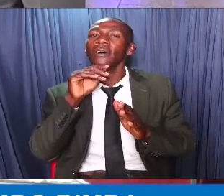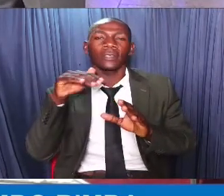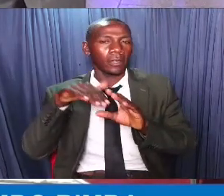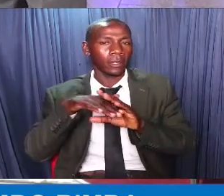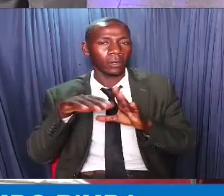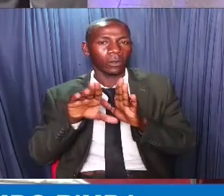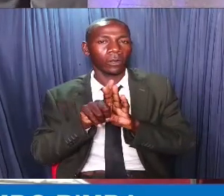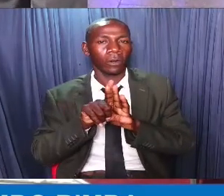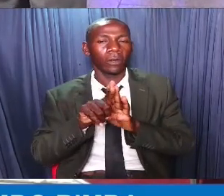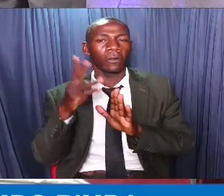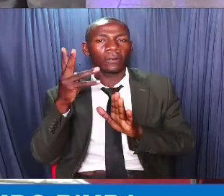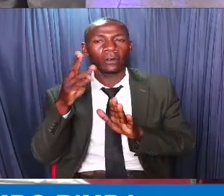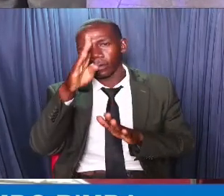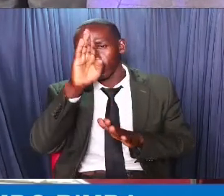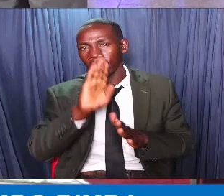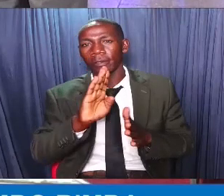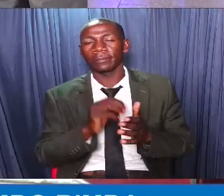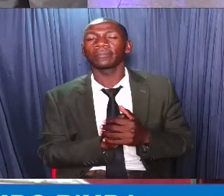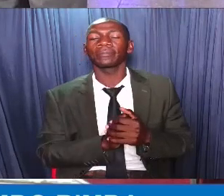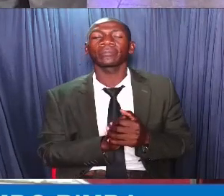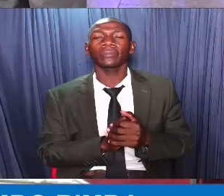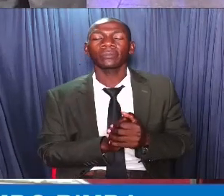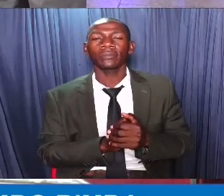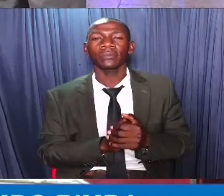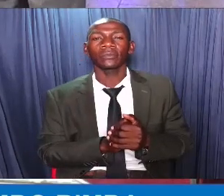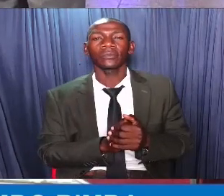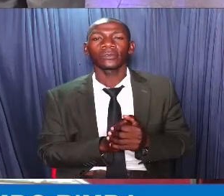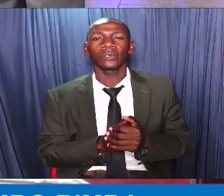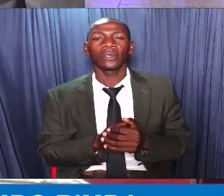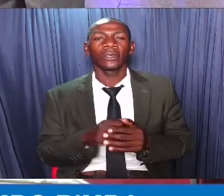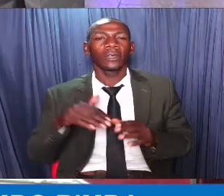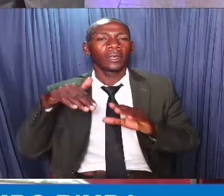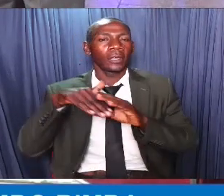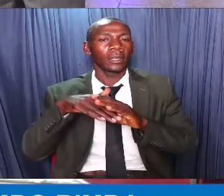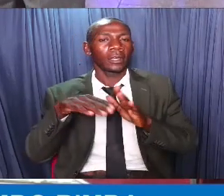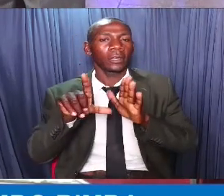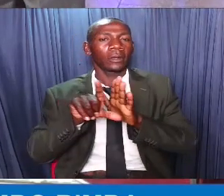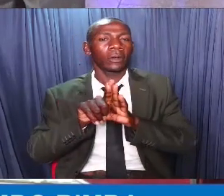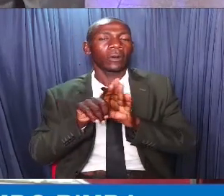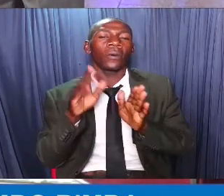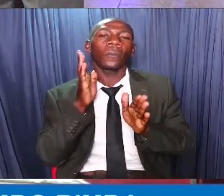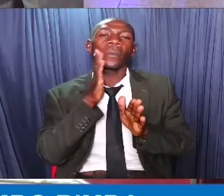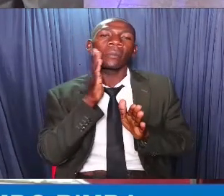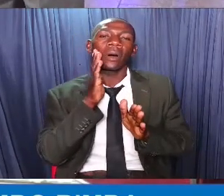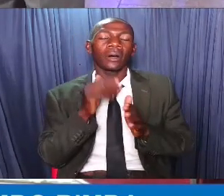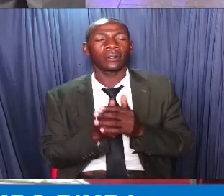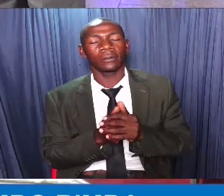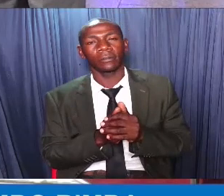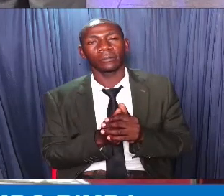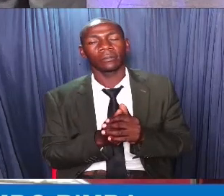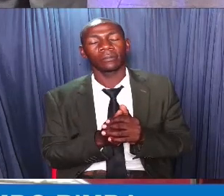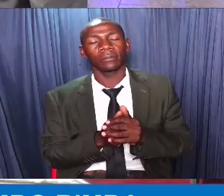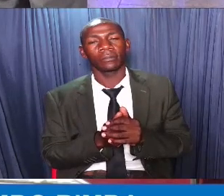Ndiye Mungu wa nne huyo. That is the fourth God. Au mama vya. Or maybe the au baba vya. The father-in-law or the